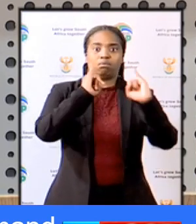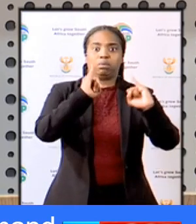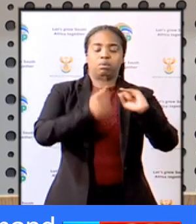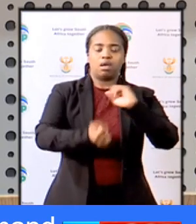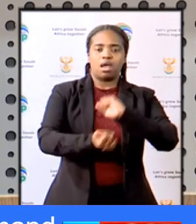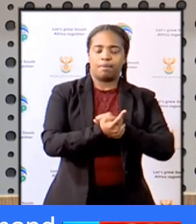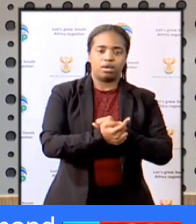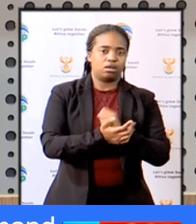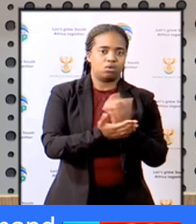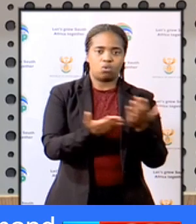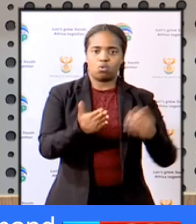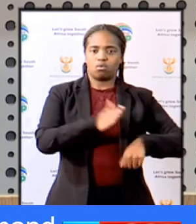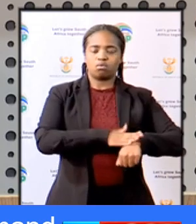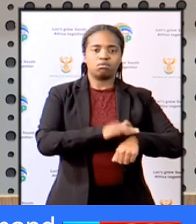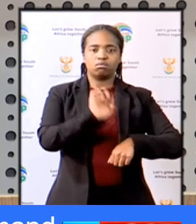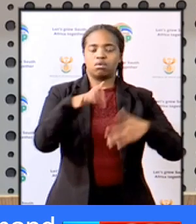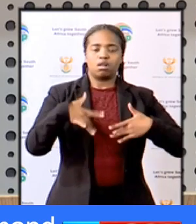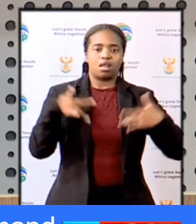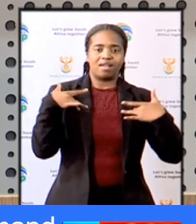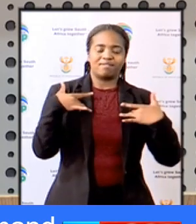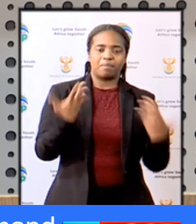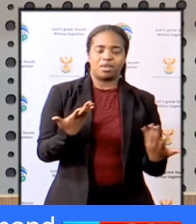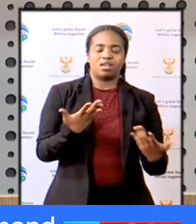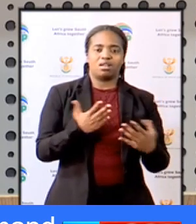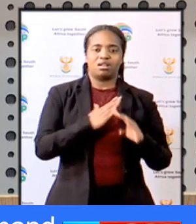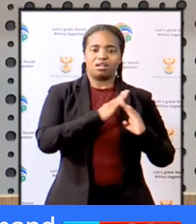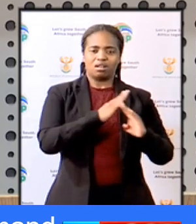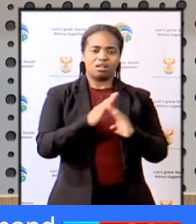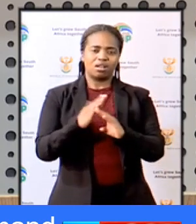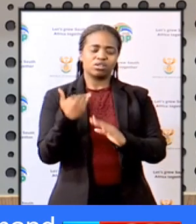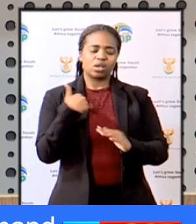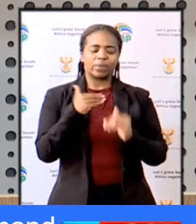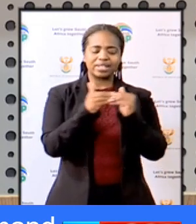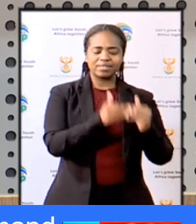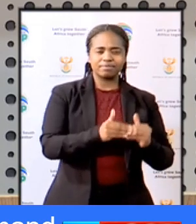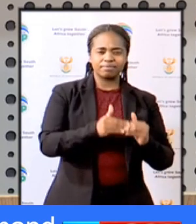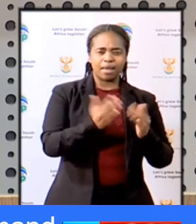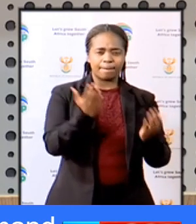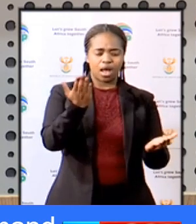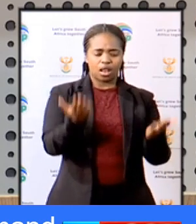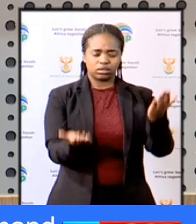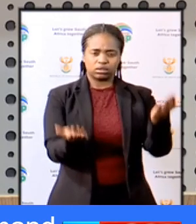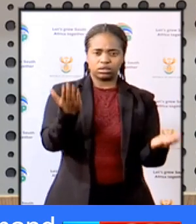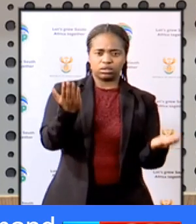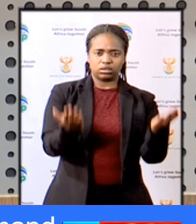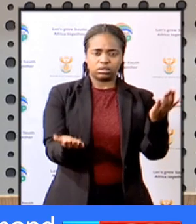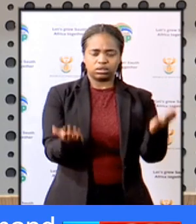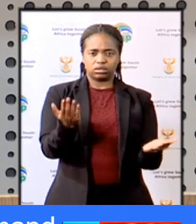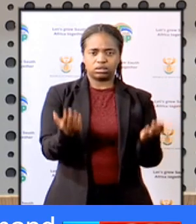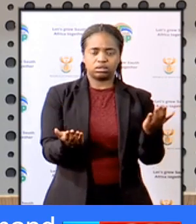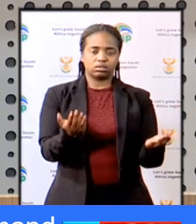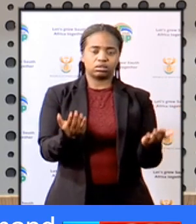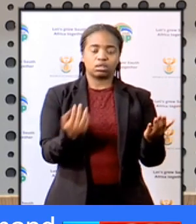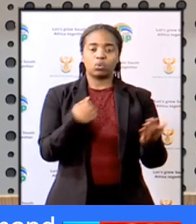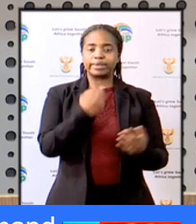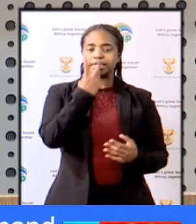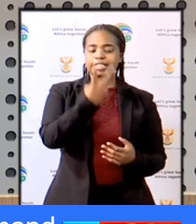and unusual period would be deprived of it. So it's about finding the right balance. We looked